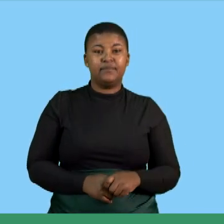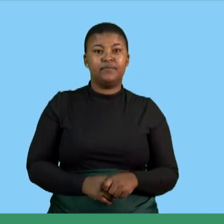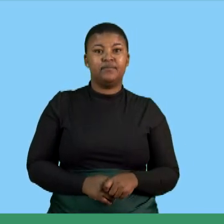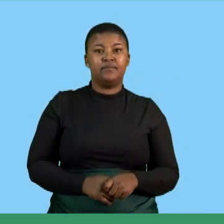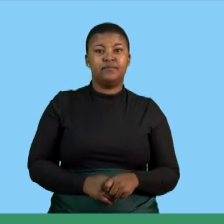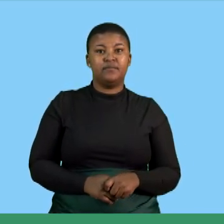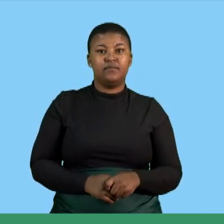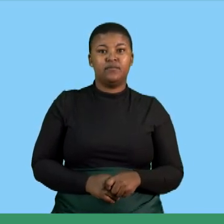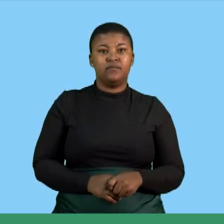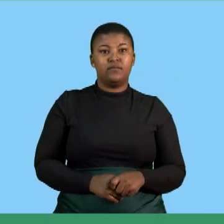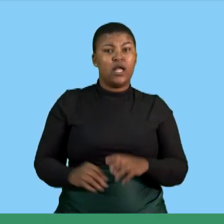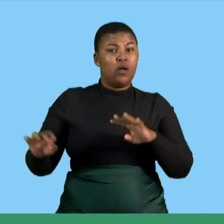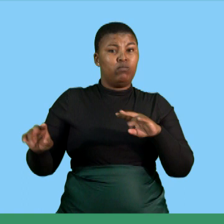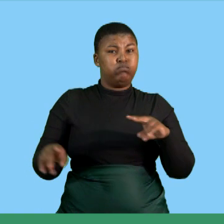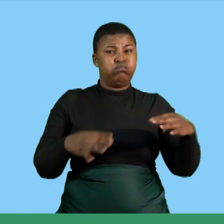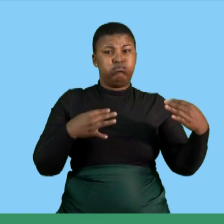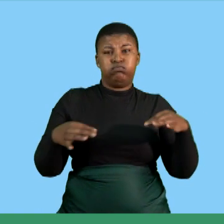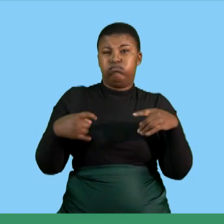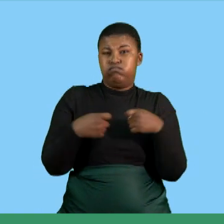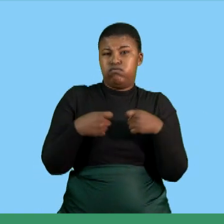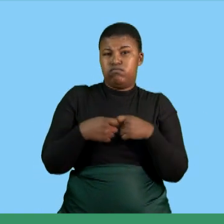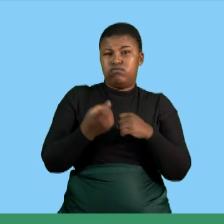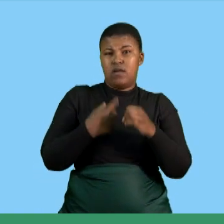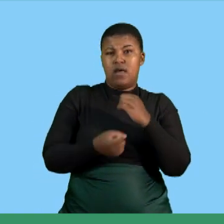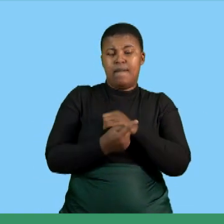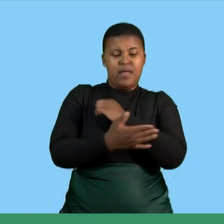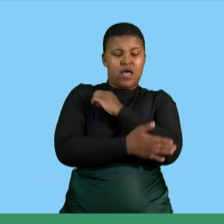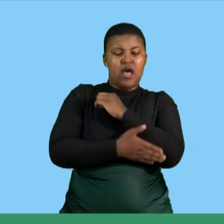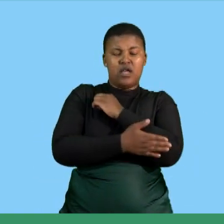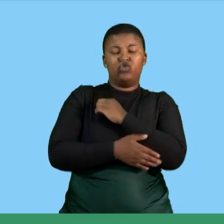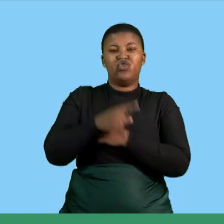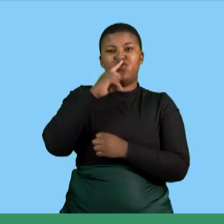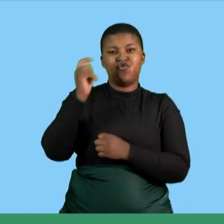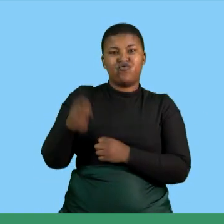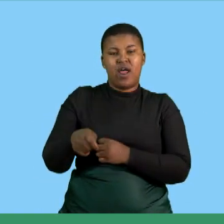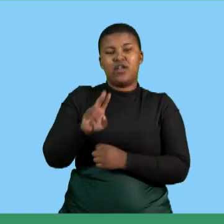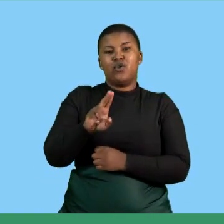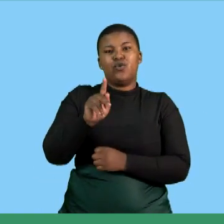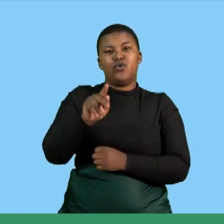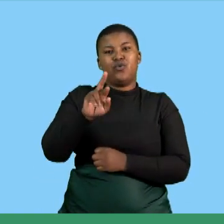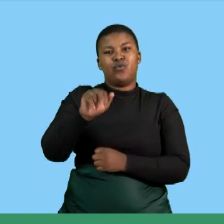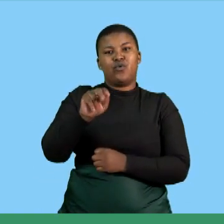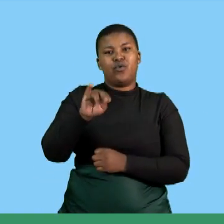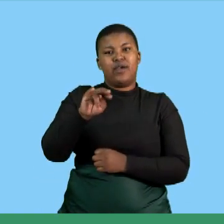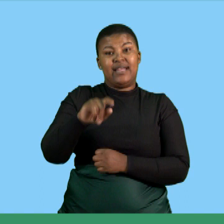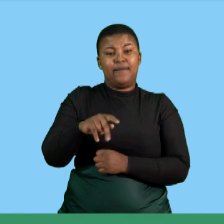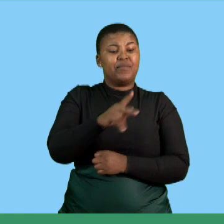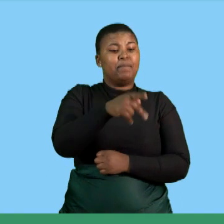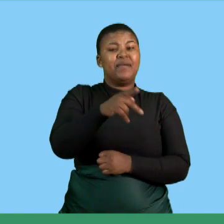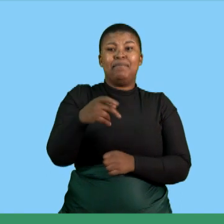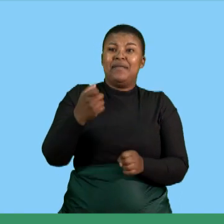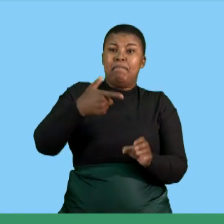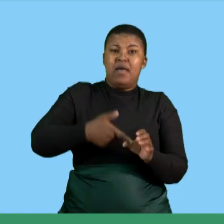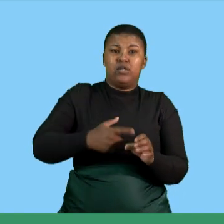Statement C. Due to the war in the Ukraine, PP Petrol has